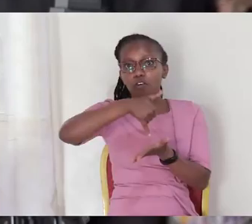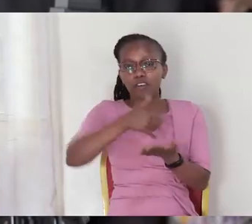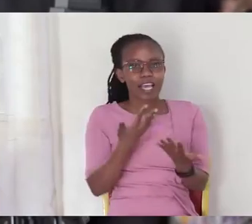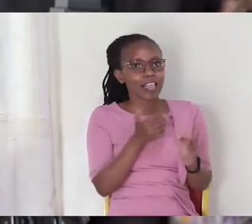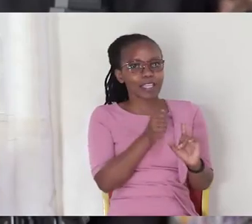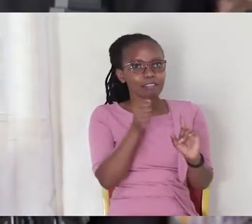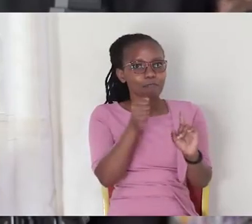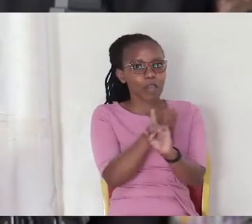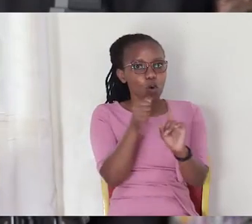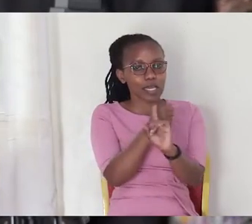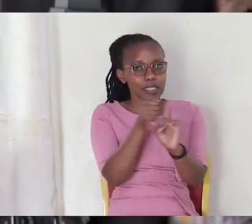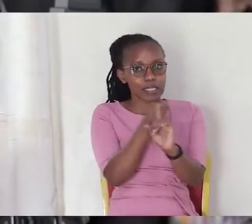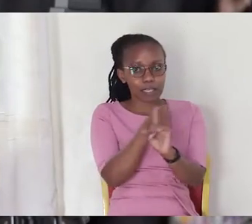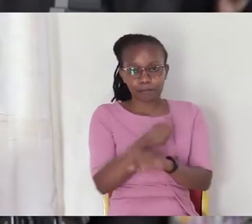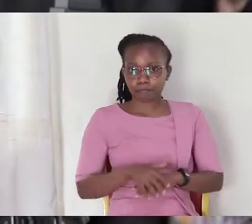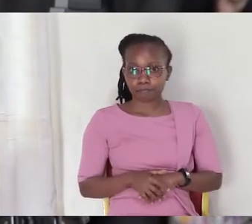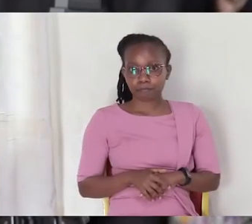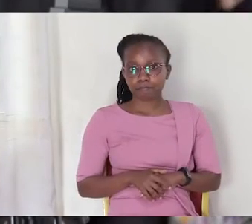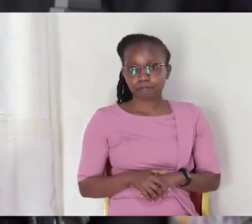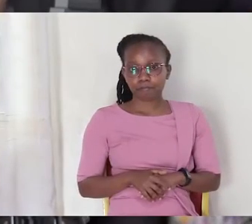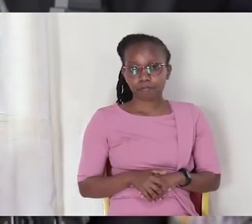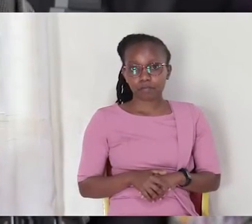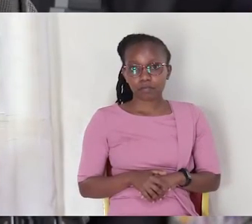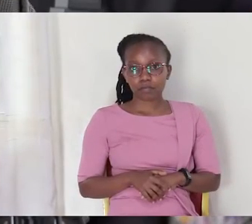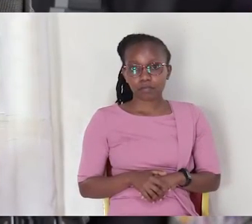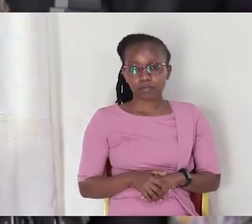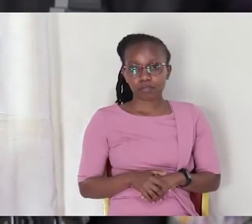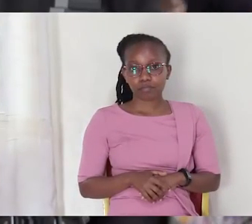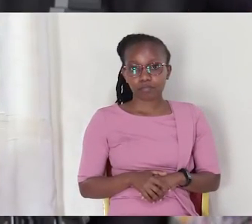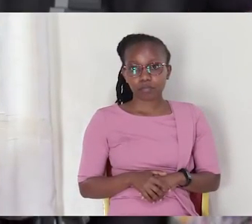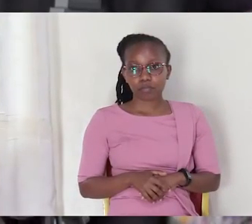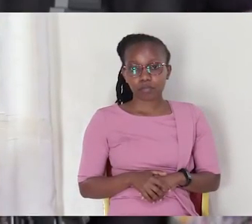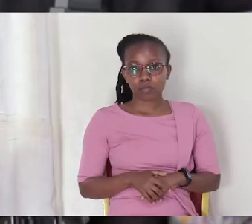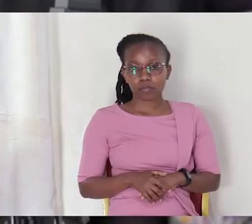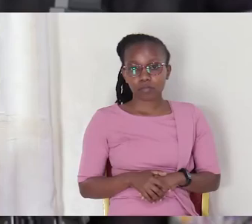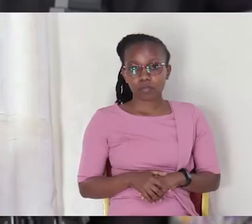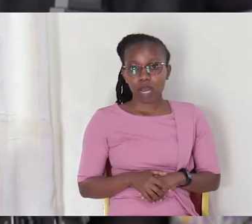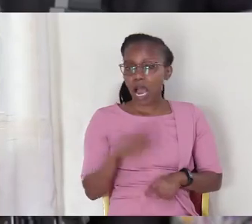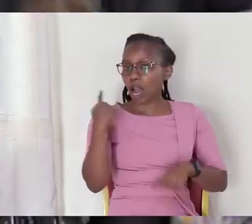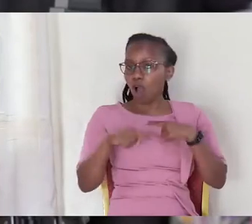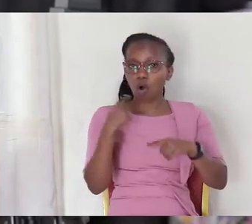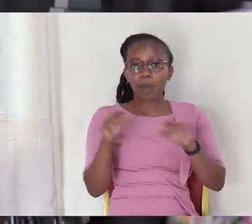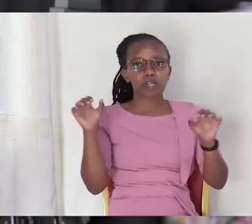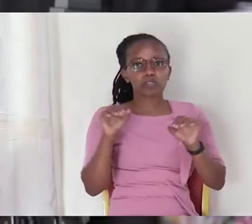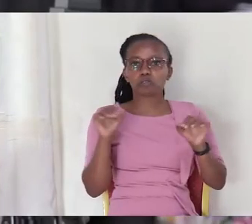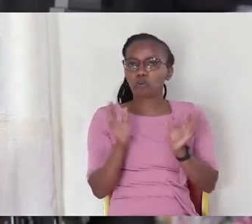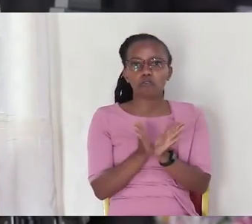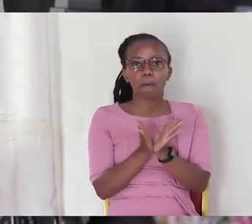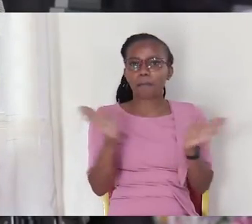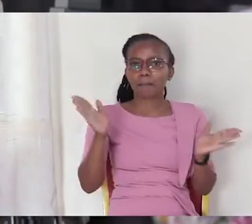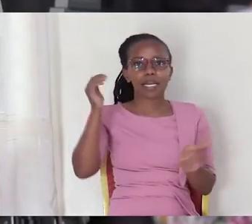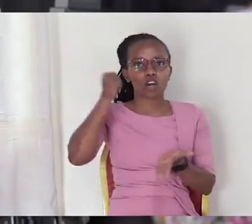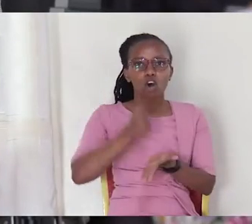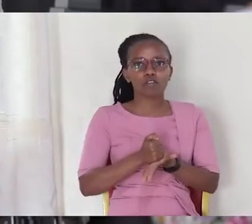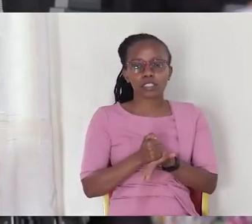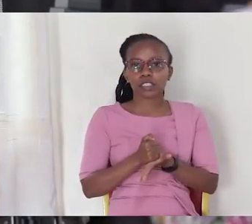violence, so that maybe they can stop from even vying for public offices. Because there has to be a price. And I know